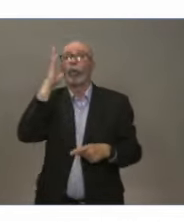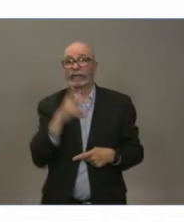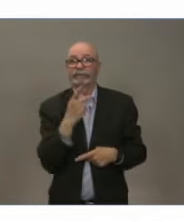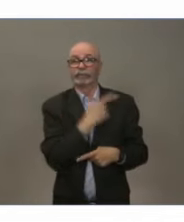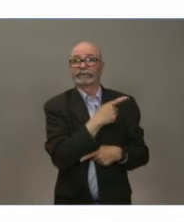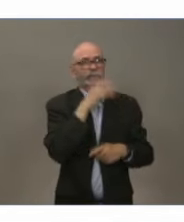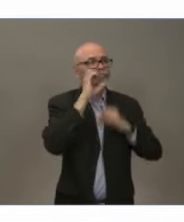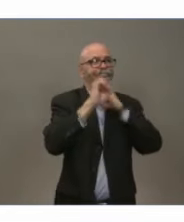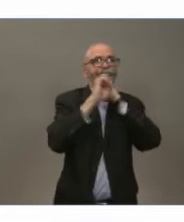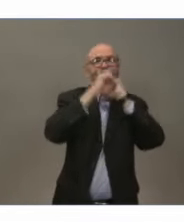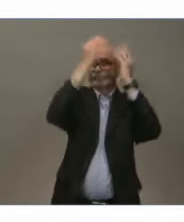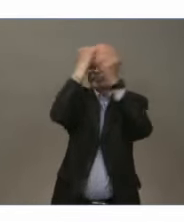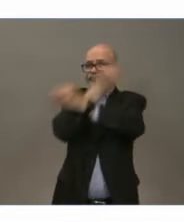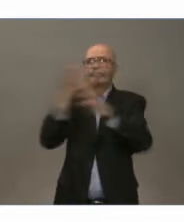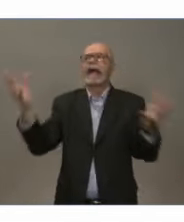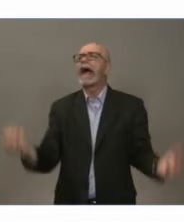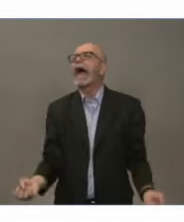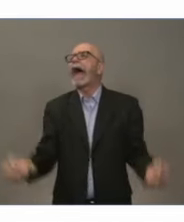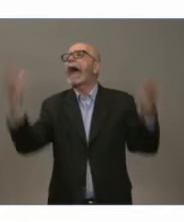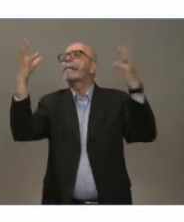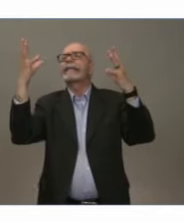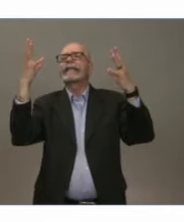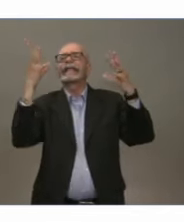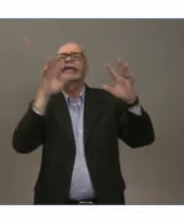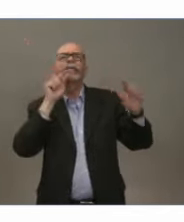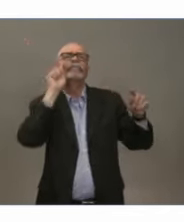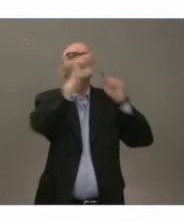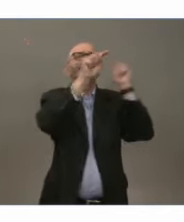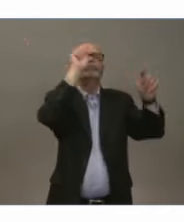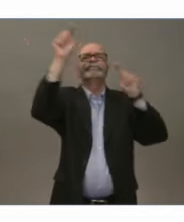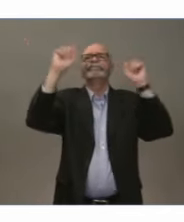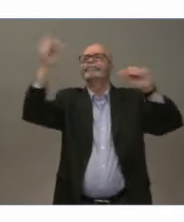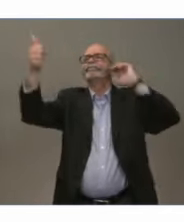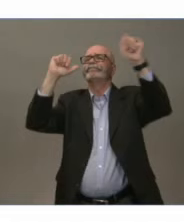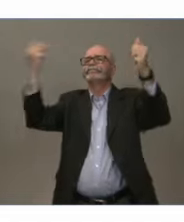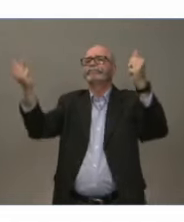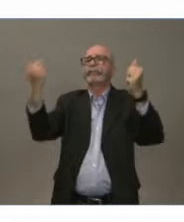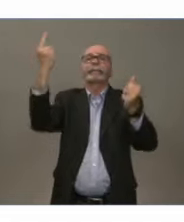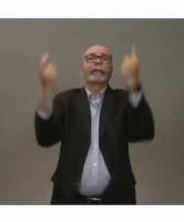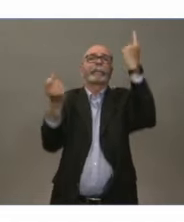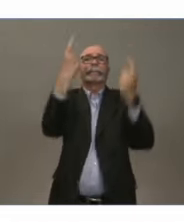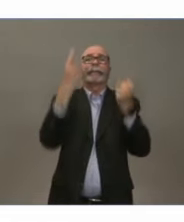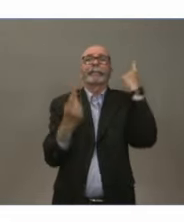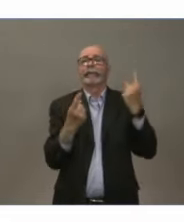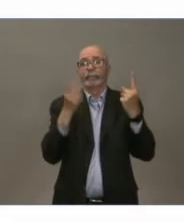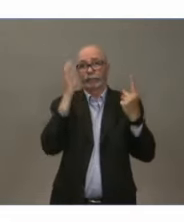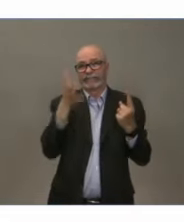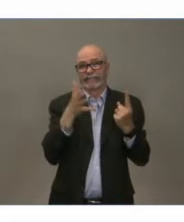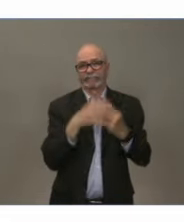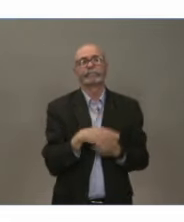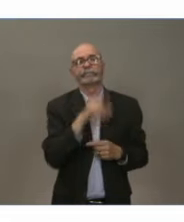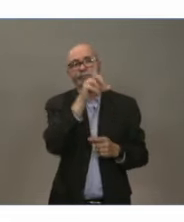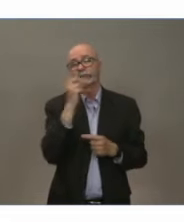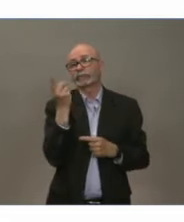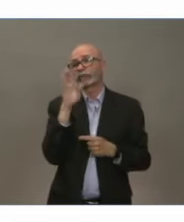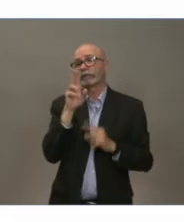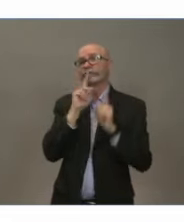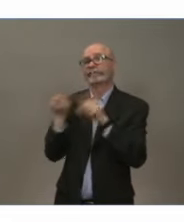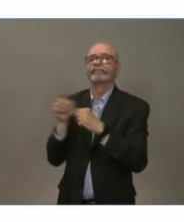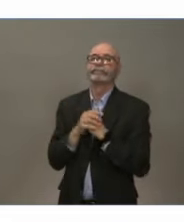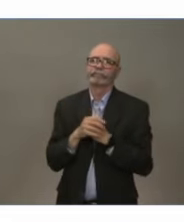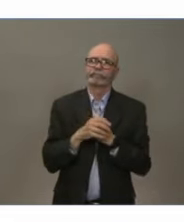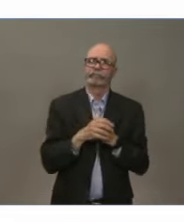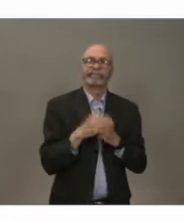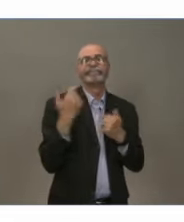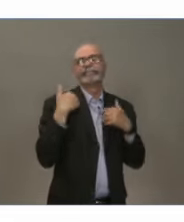in a cohesive way for Nova Scotia. We're actively looking at that. I had lots of conversations on that exact point this morning. We need to